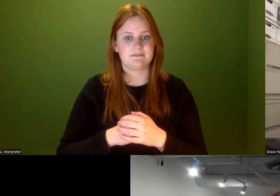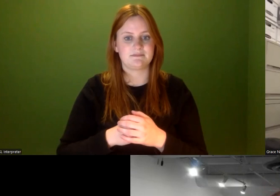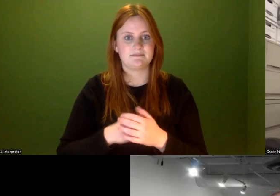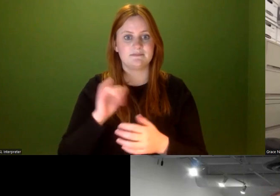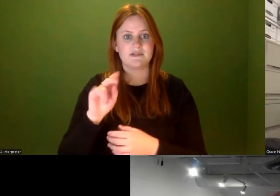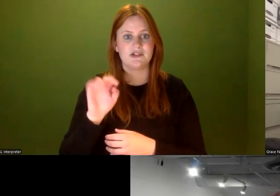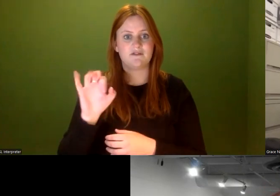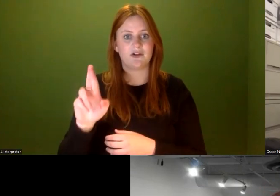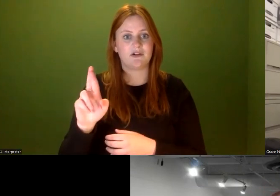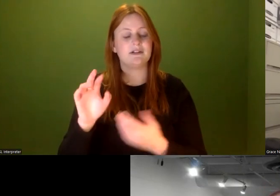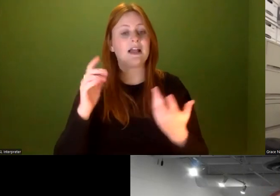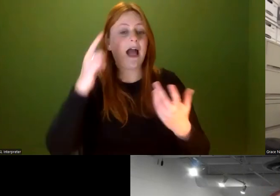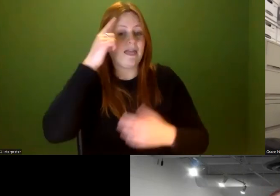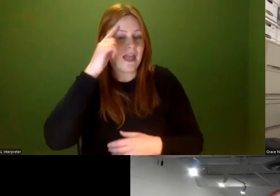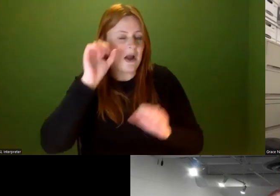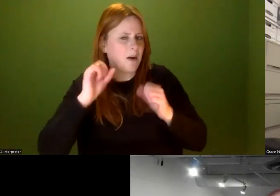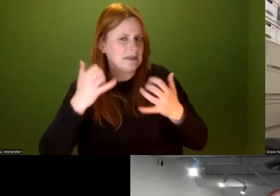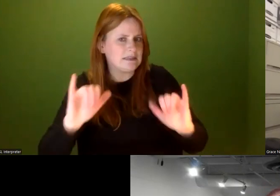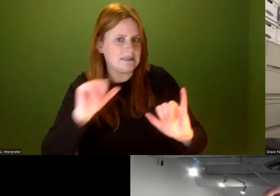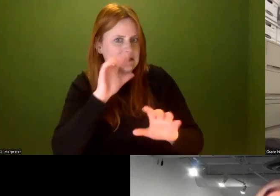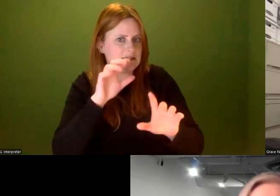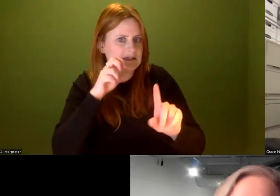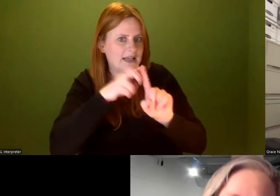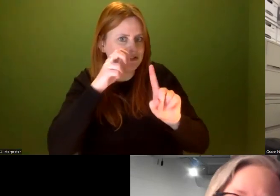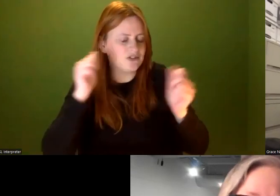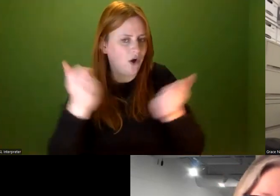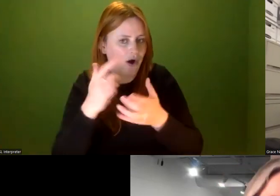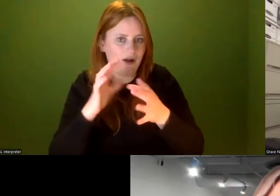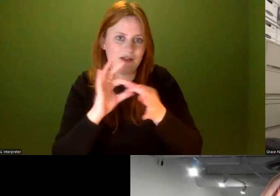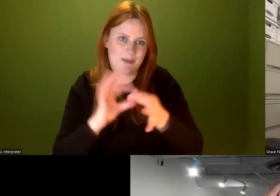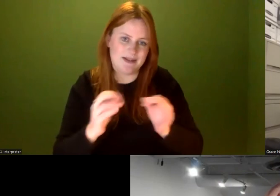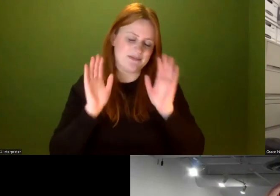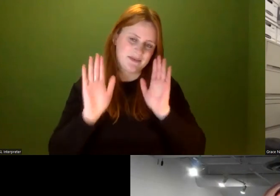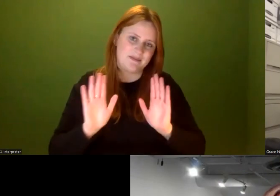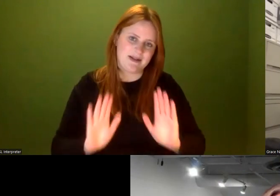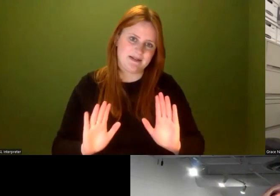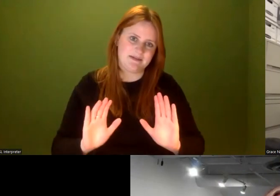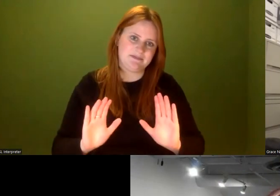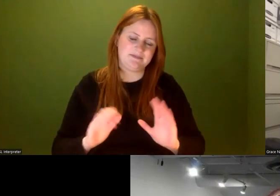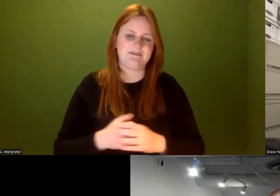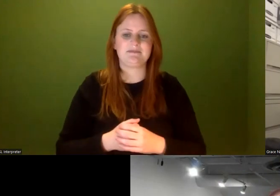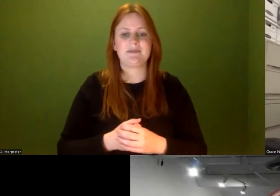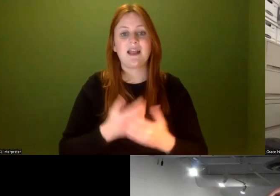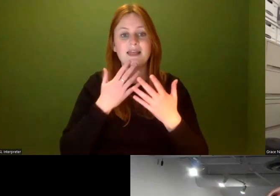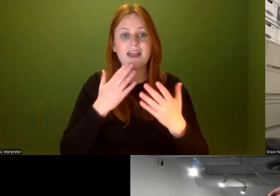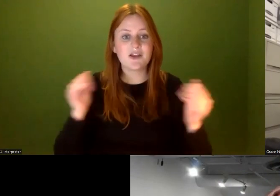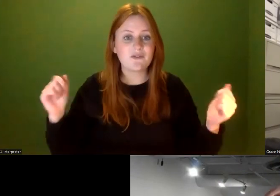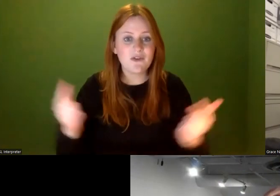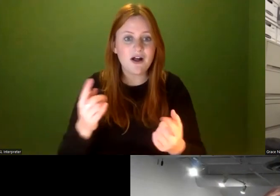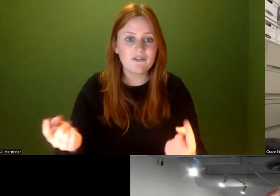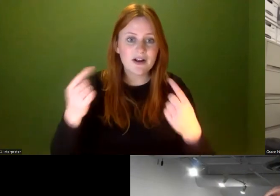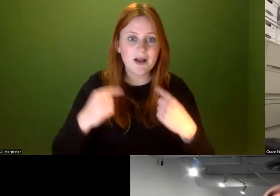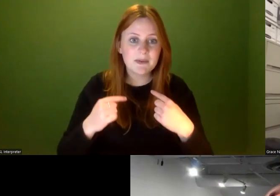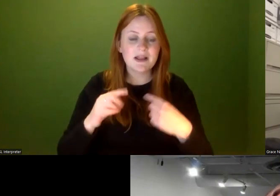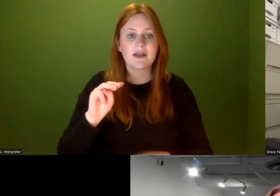I probably still didn't catch all of the lovely comments in the chat. Thank you everyone for coming.